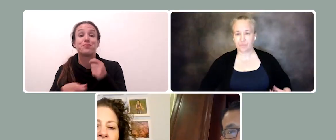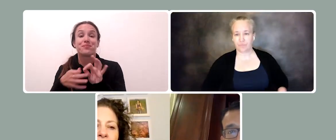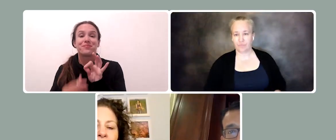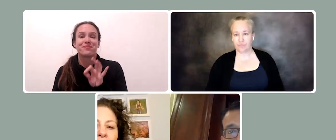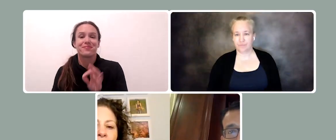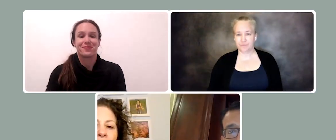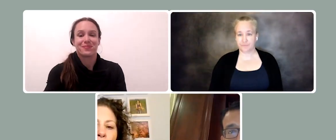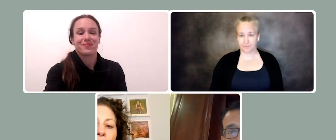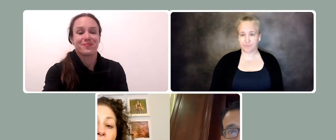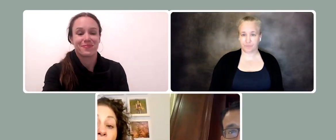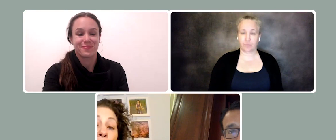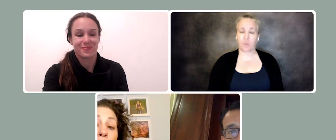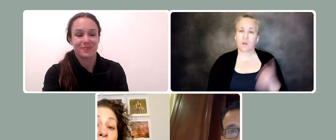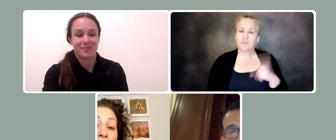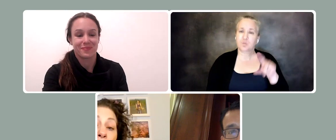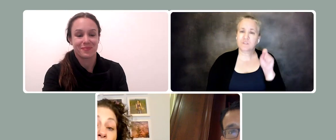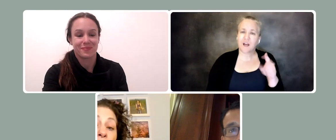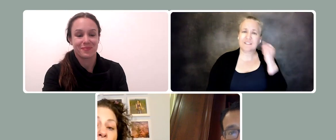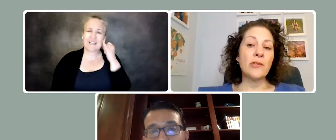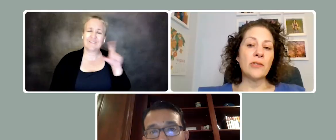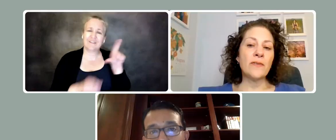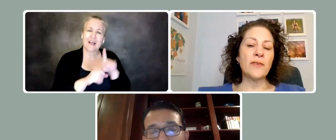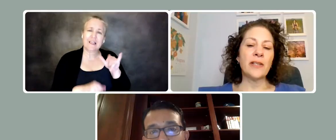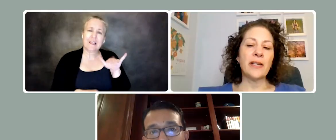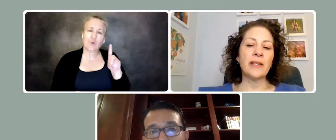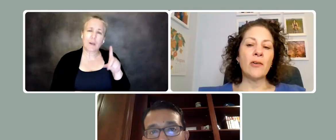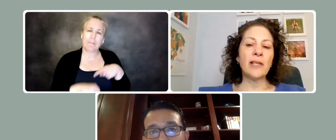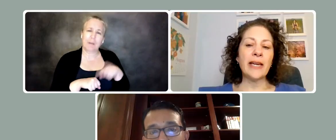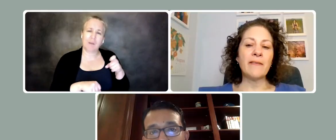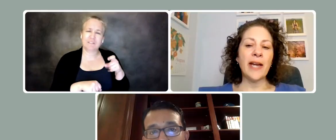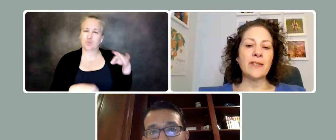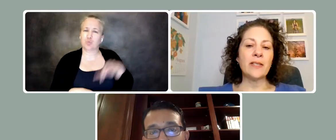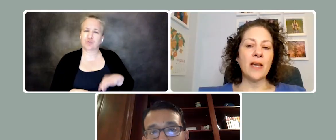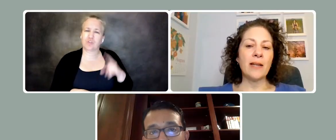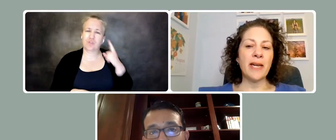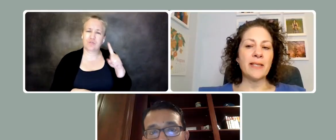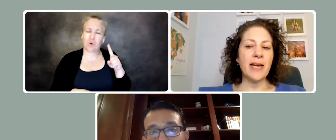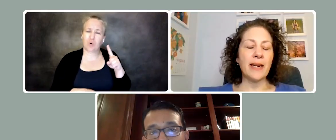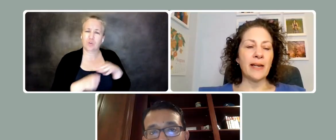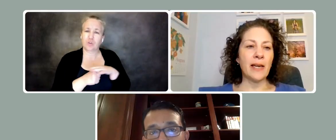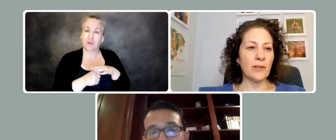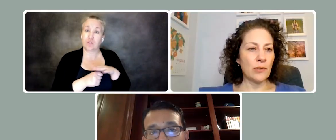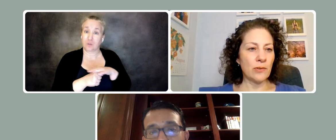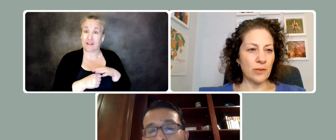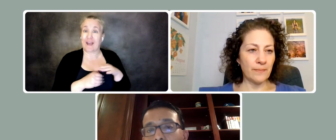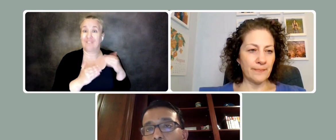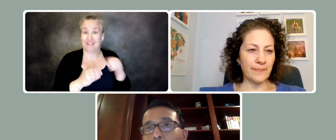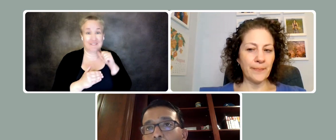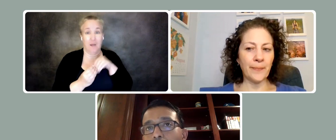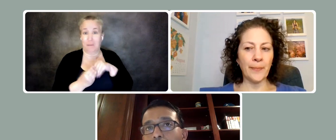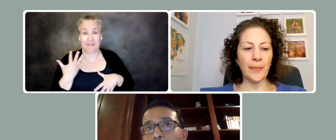Someone is asking whether liquid biopsies are useful in locally advanced non-metastatic